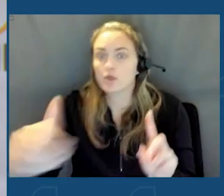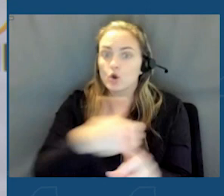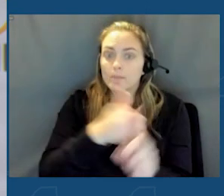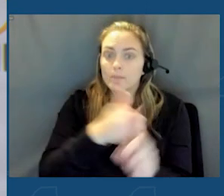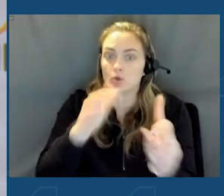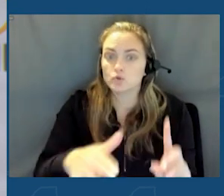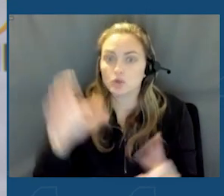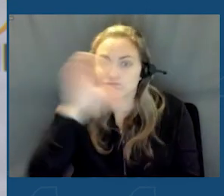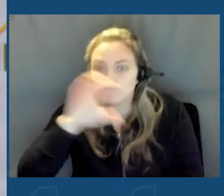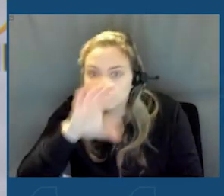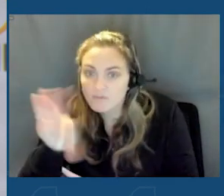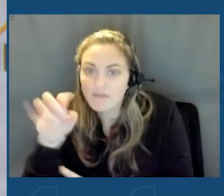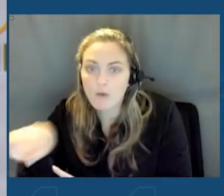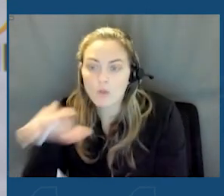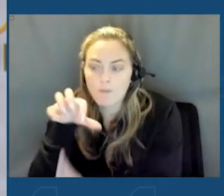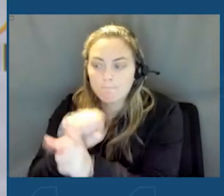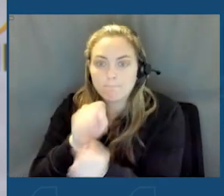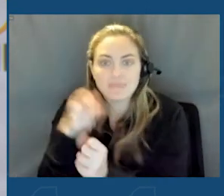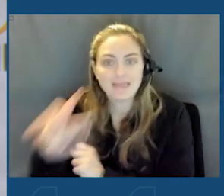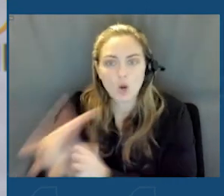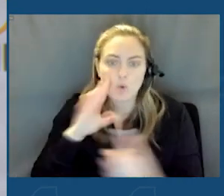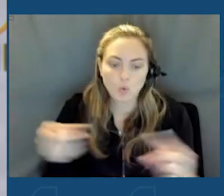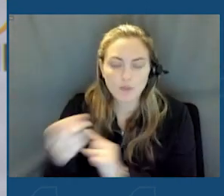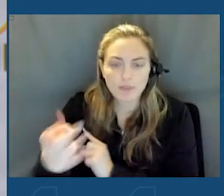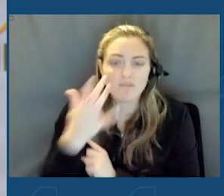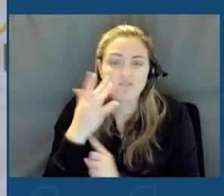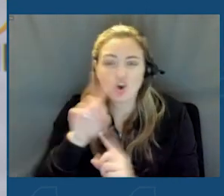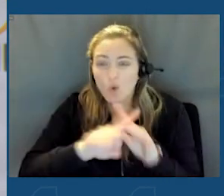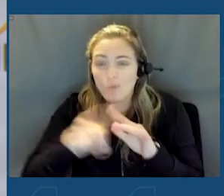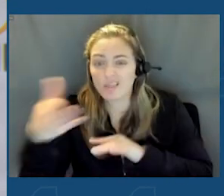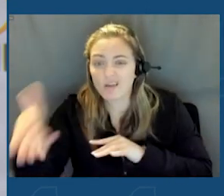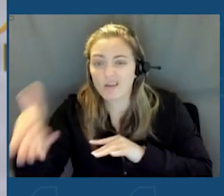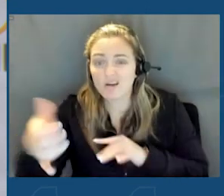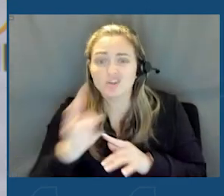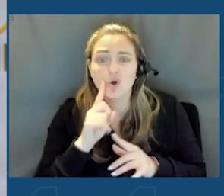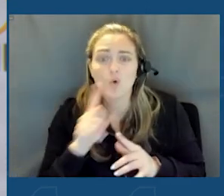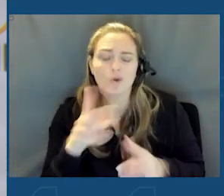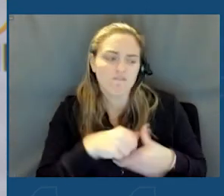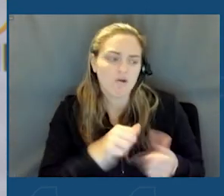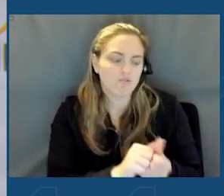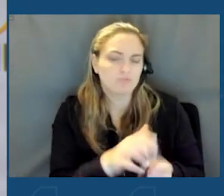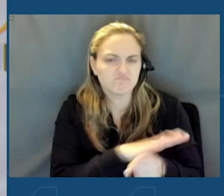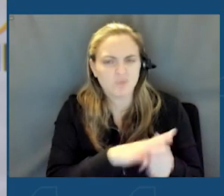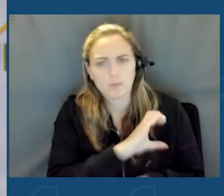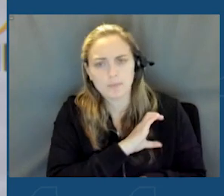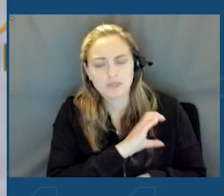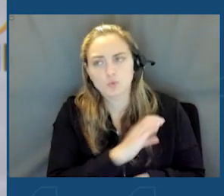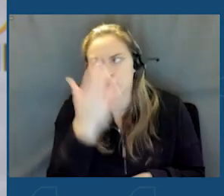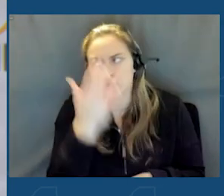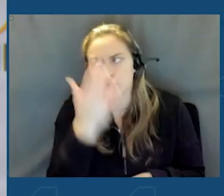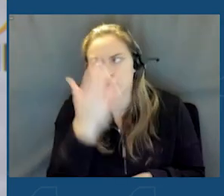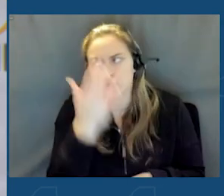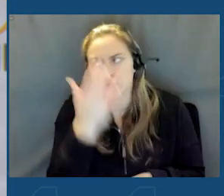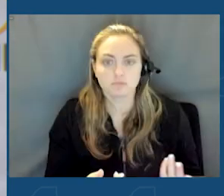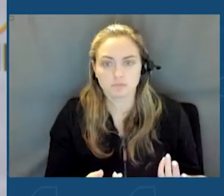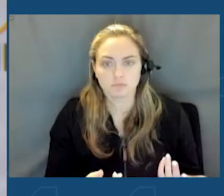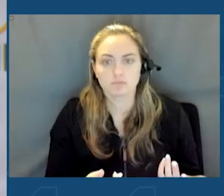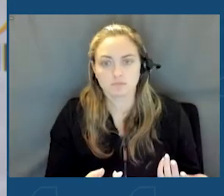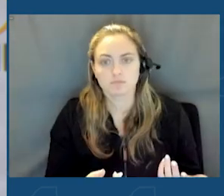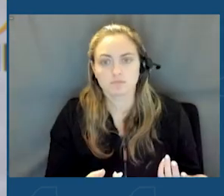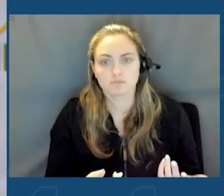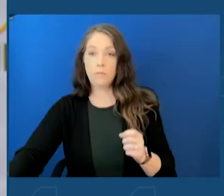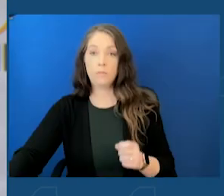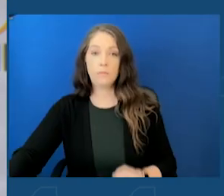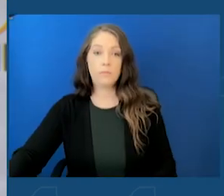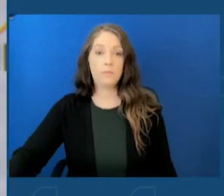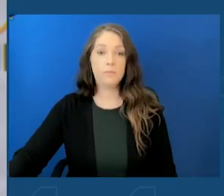They're trying to find them and hurt them. So we're always involved with our local police. We know it's real. And I'm going to be signing 5 bills